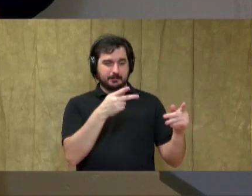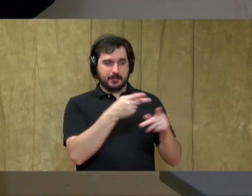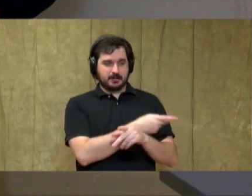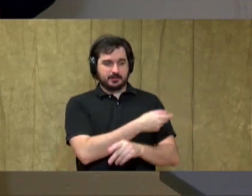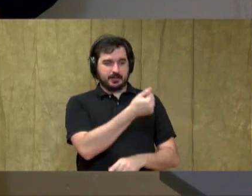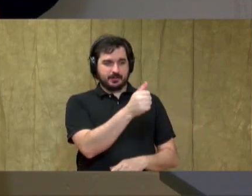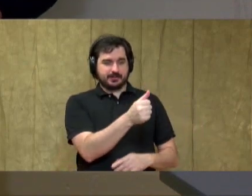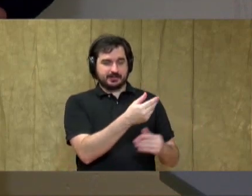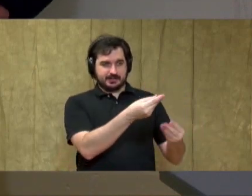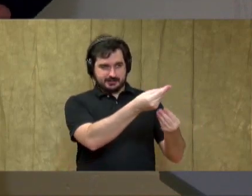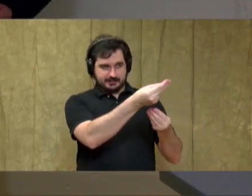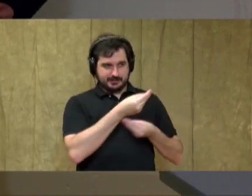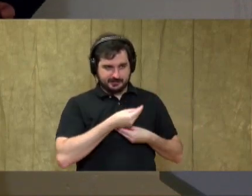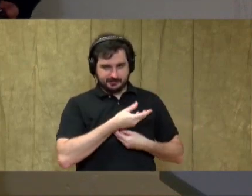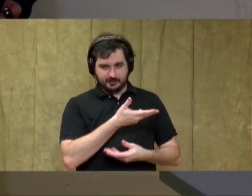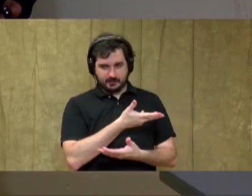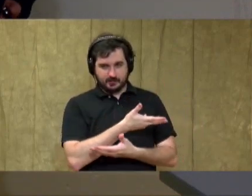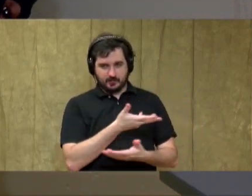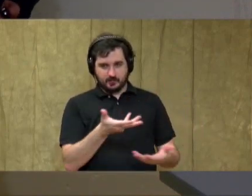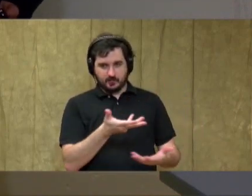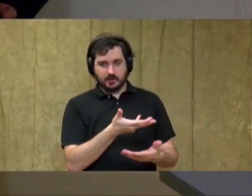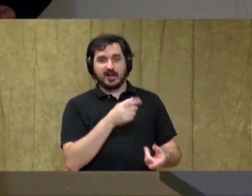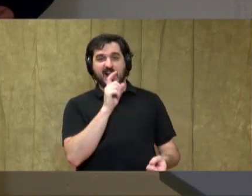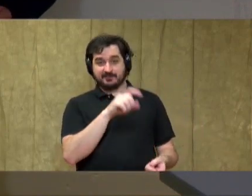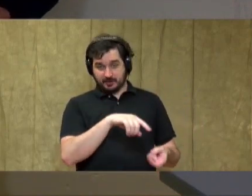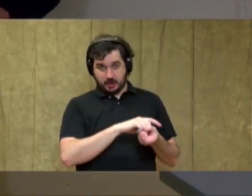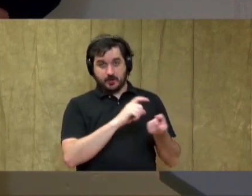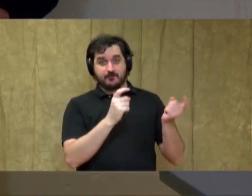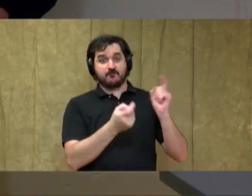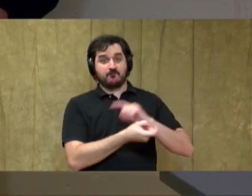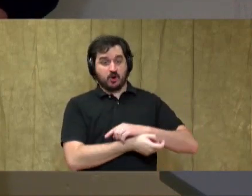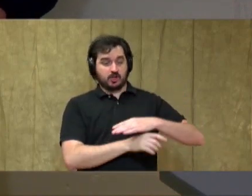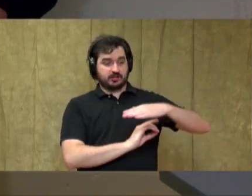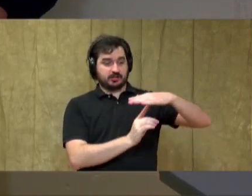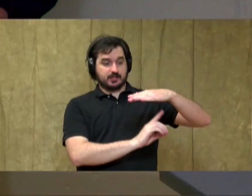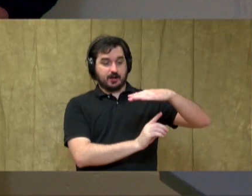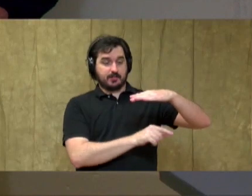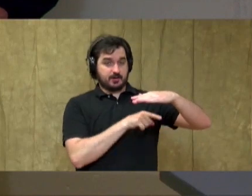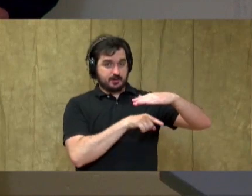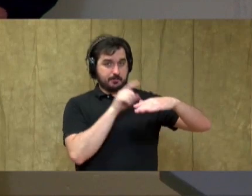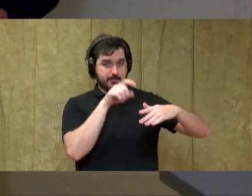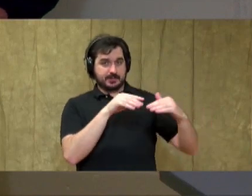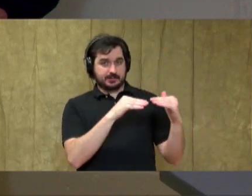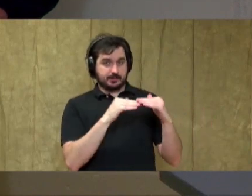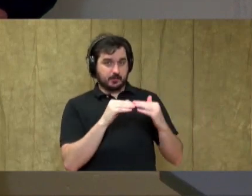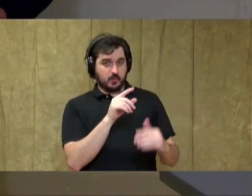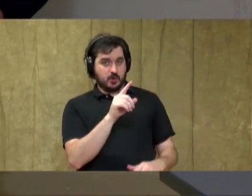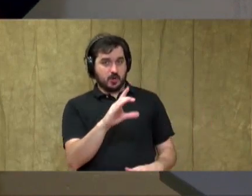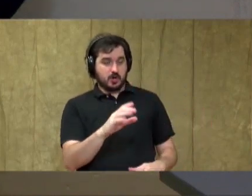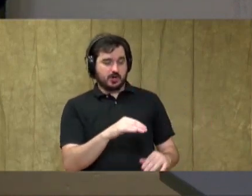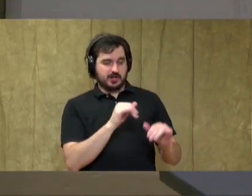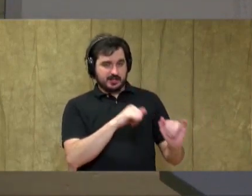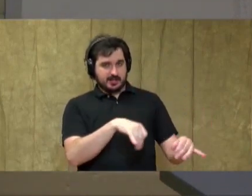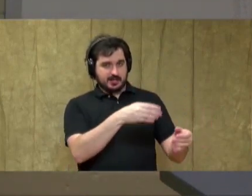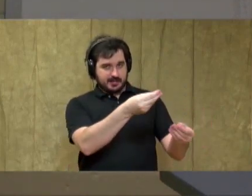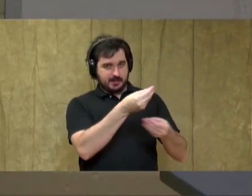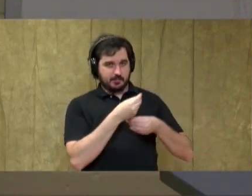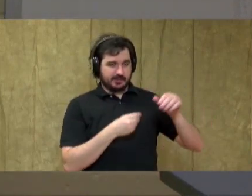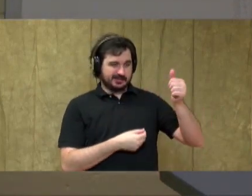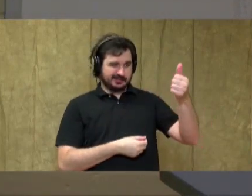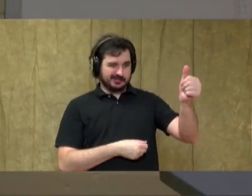by 10, because we have to convert that to have a denominator of 100, and that would give us 10